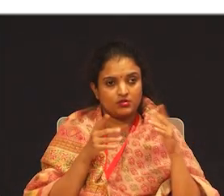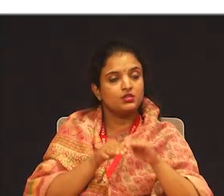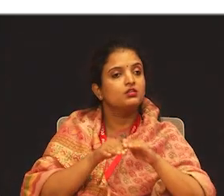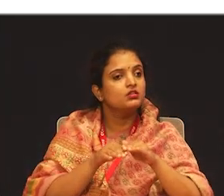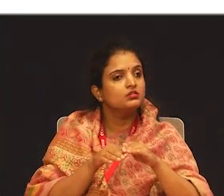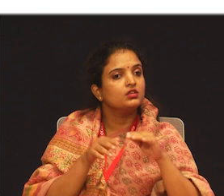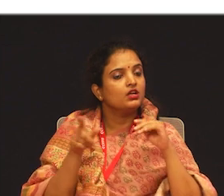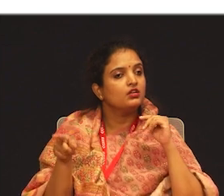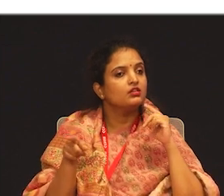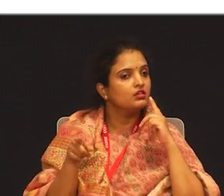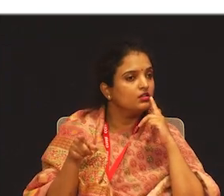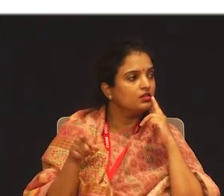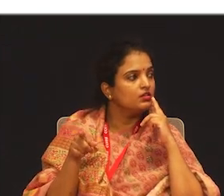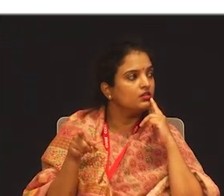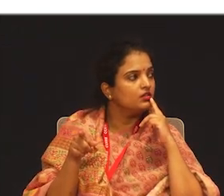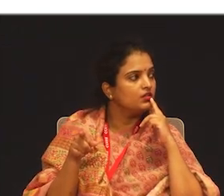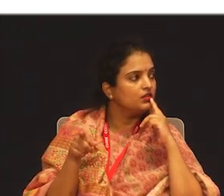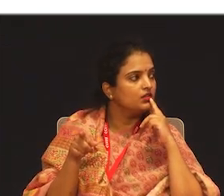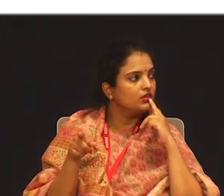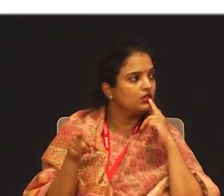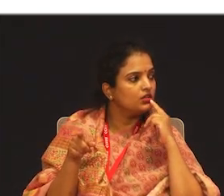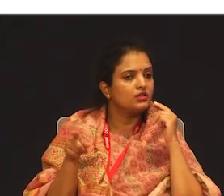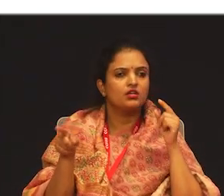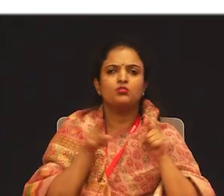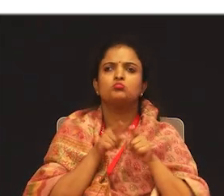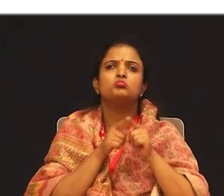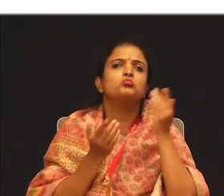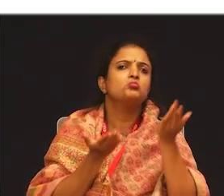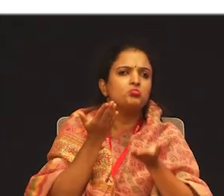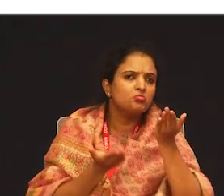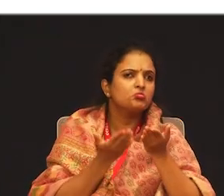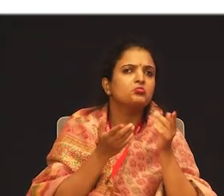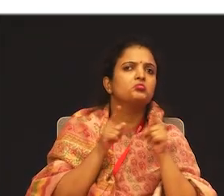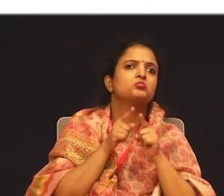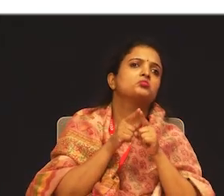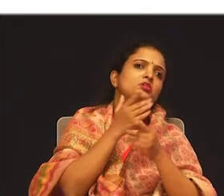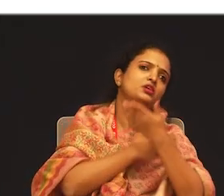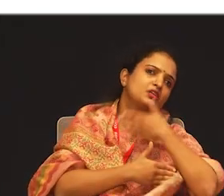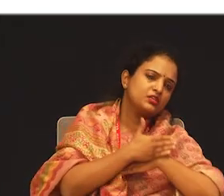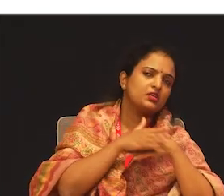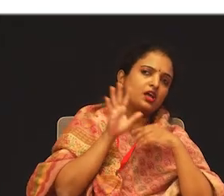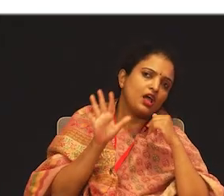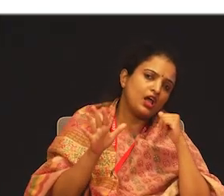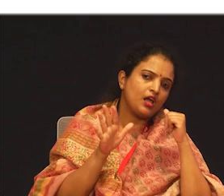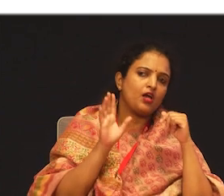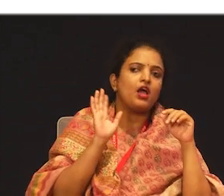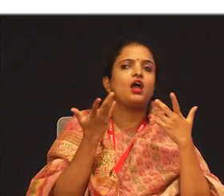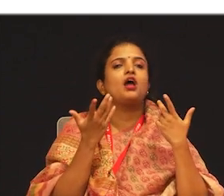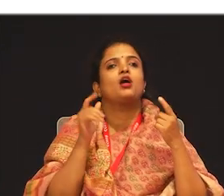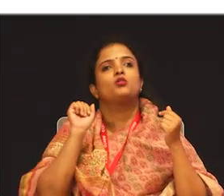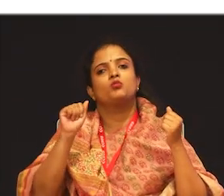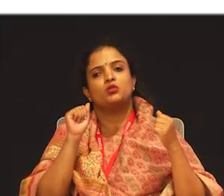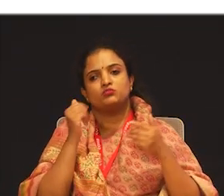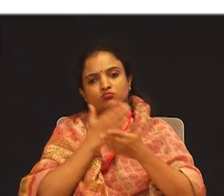child, still, the language is the child may have this particular disability condition or at risk of